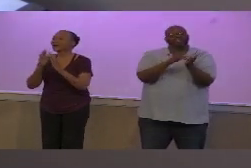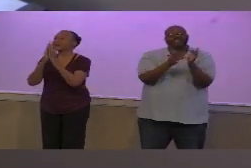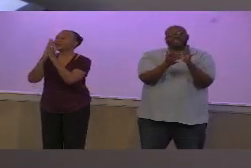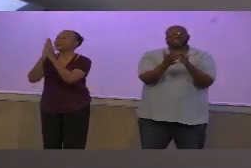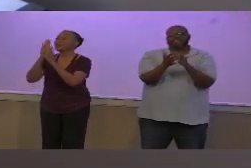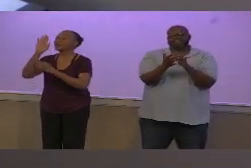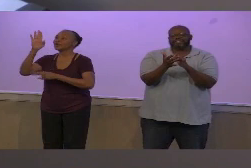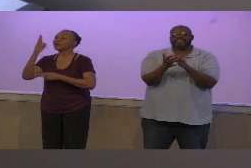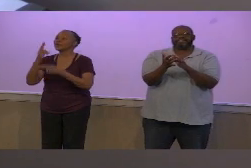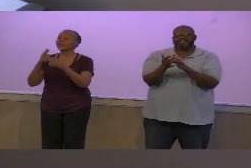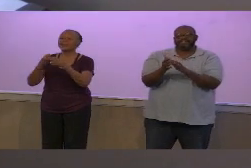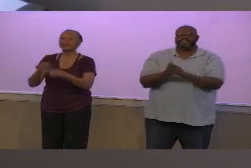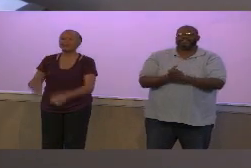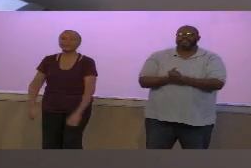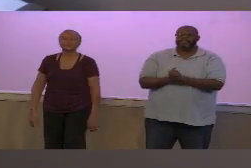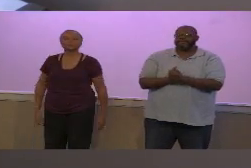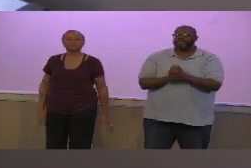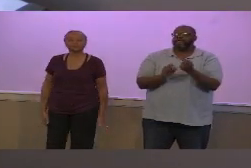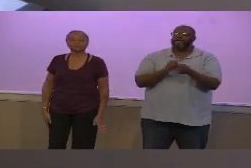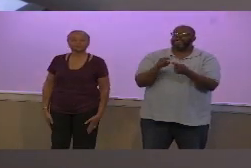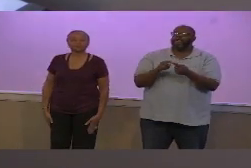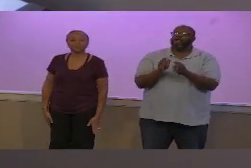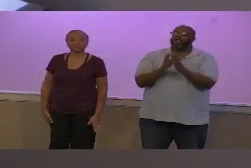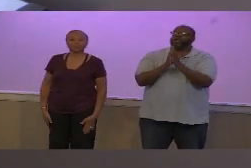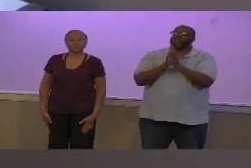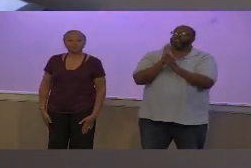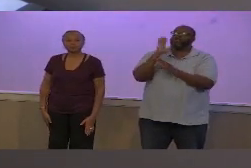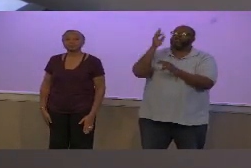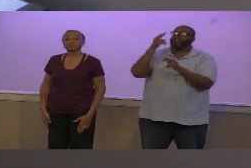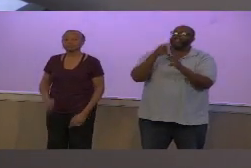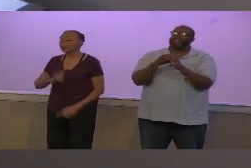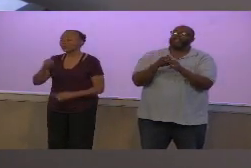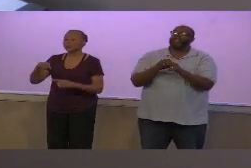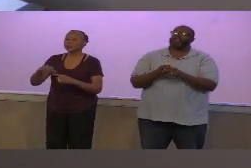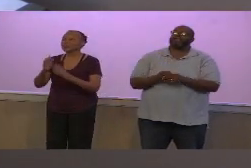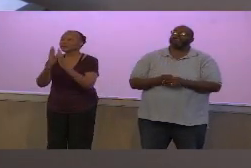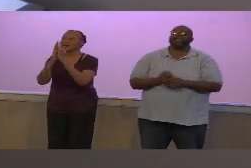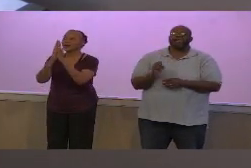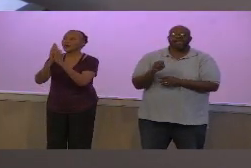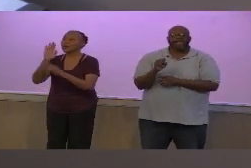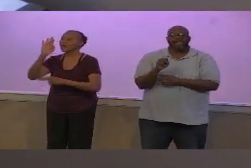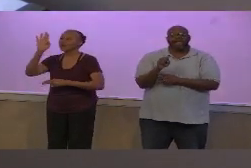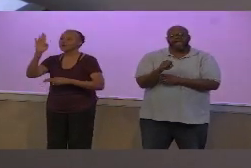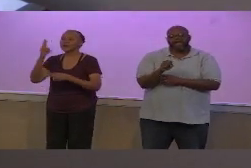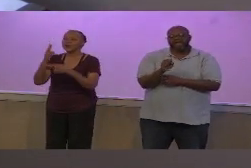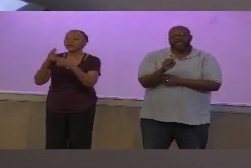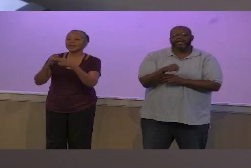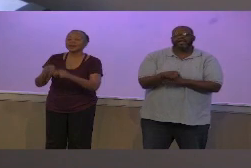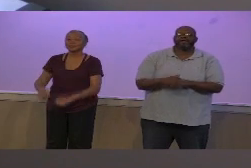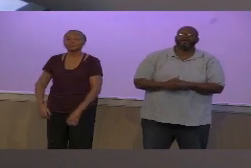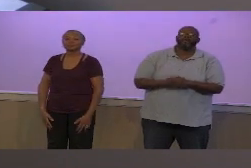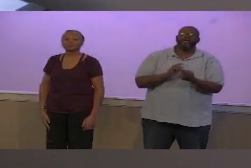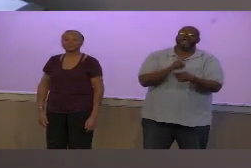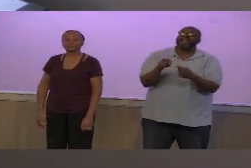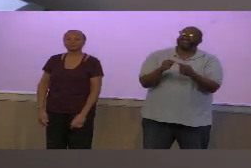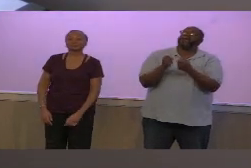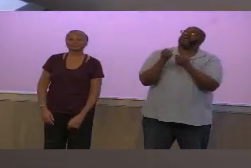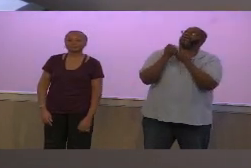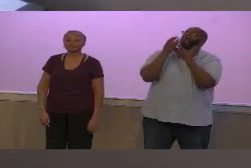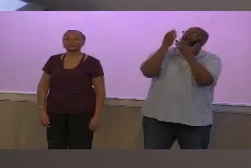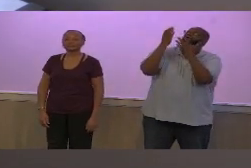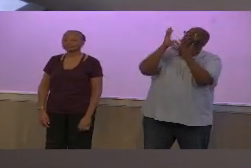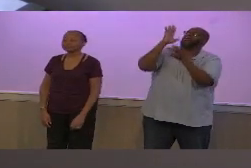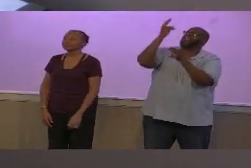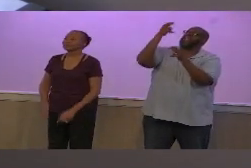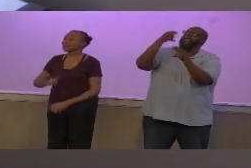Jesus. Say, when I call your name, yeah, yeah. Say, when I